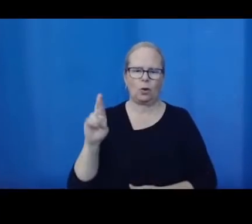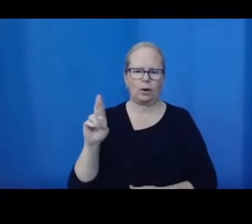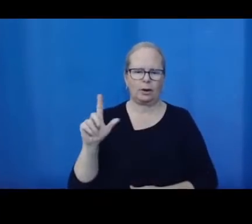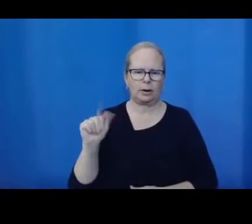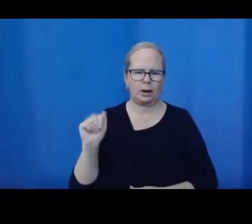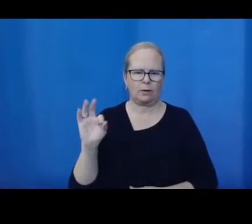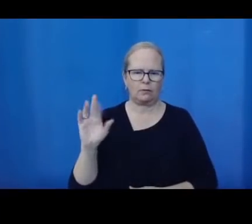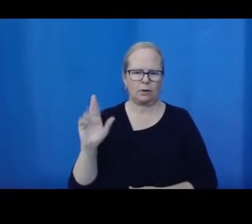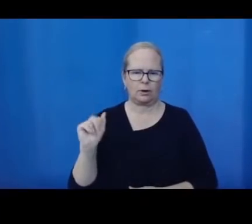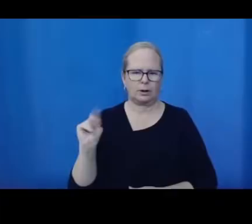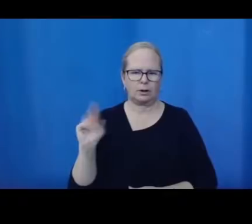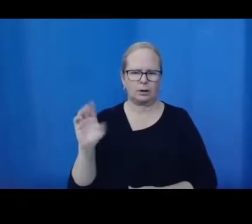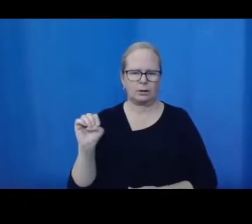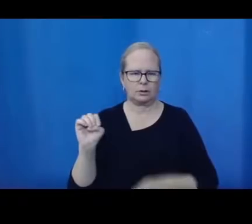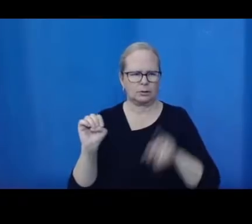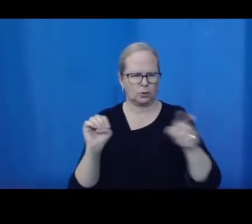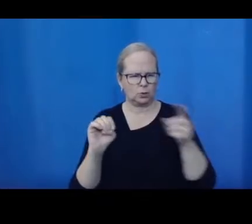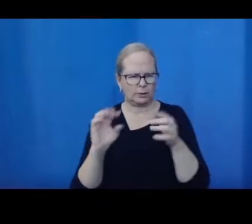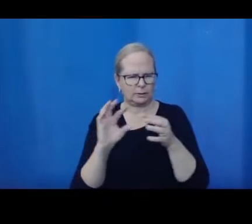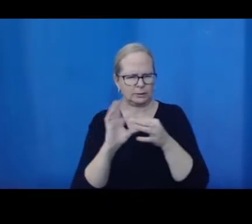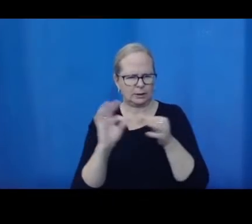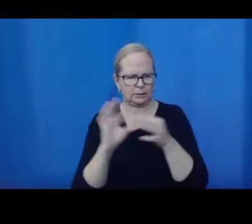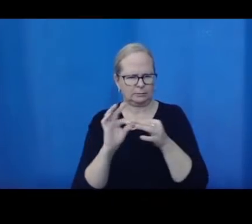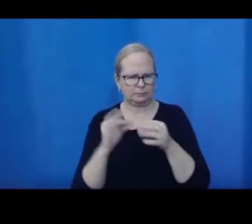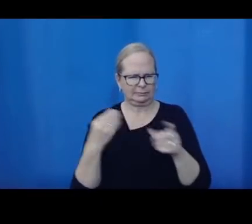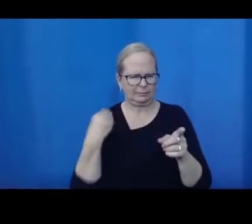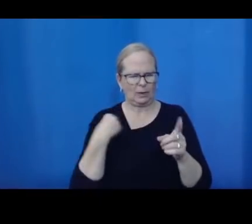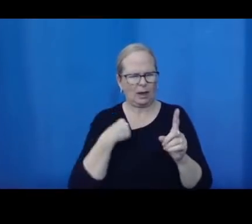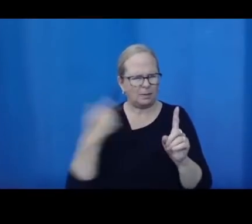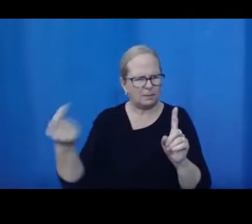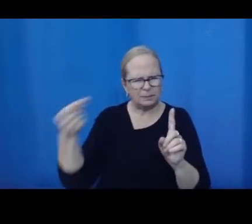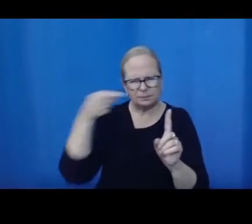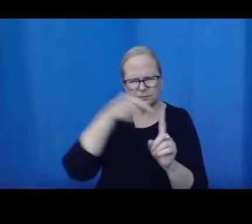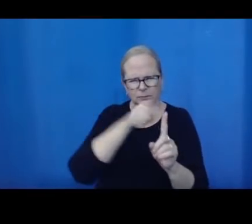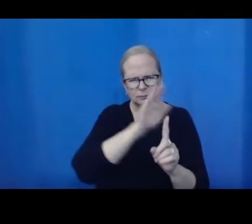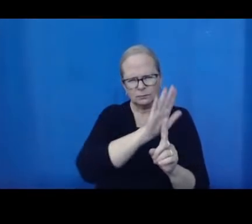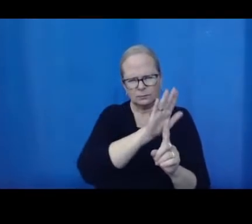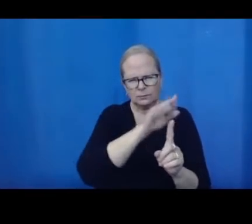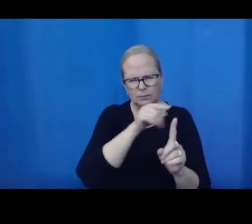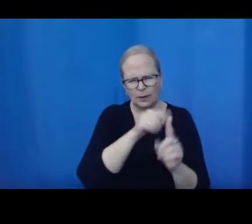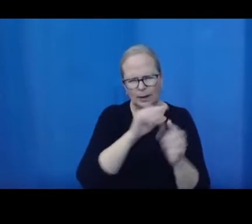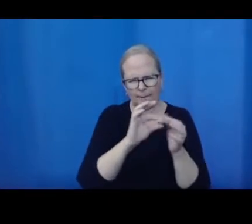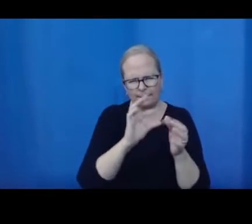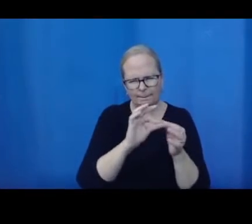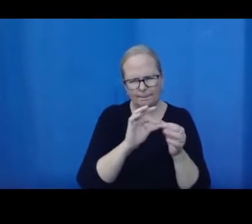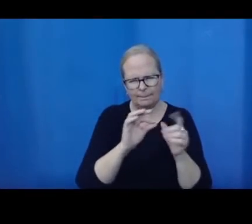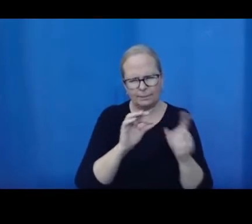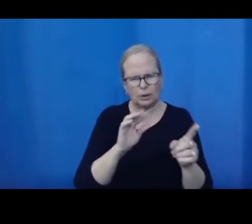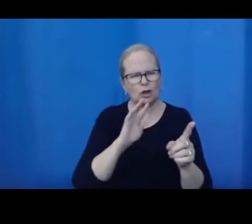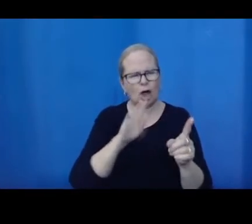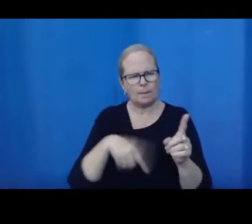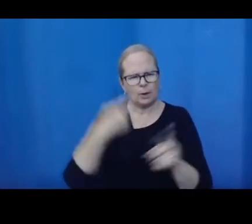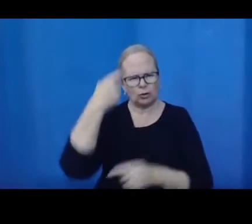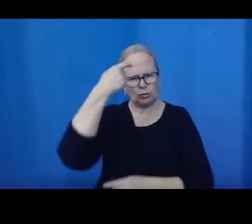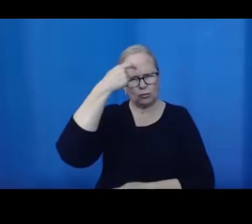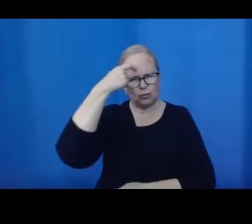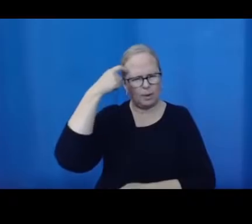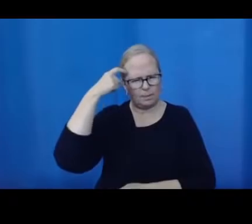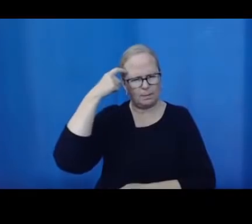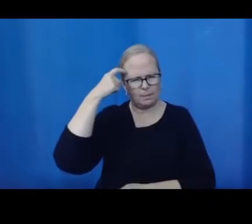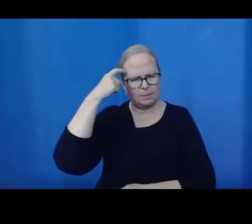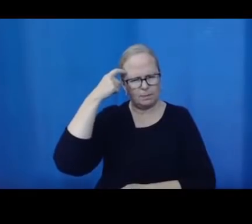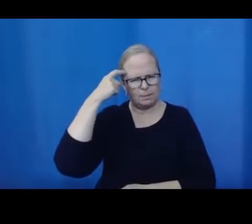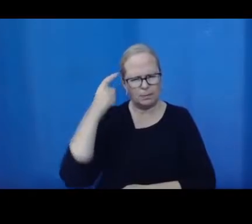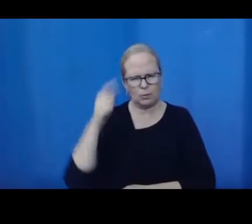around the trauma facing a lot of our healthcare workers. We've heard from